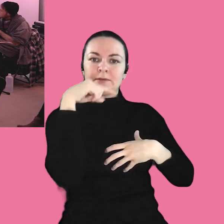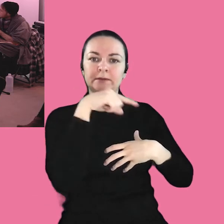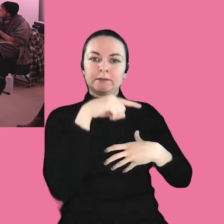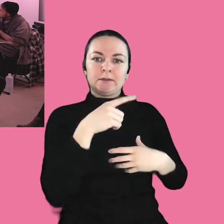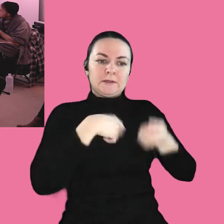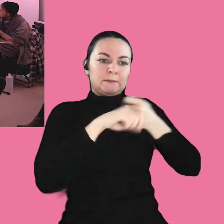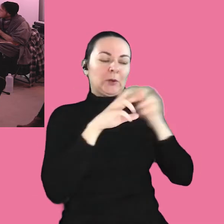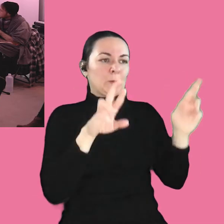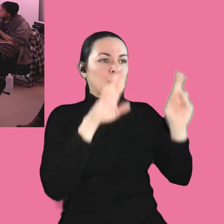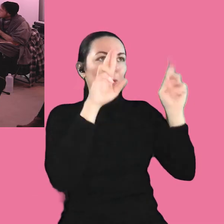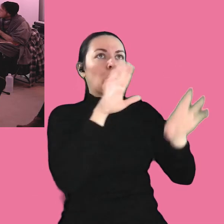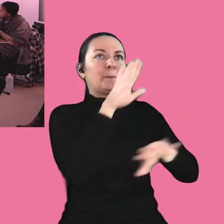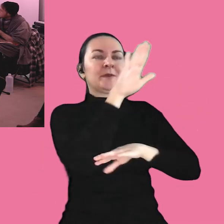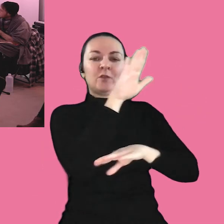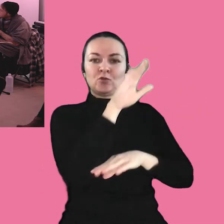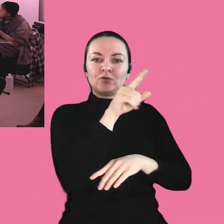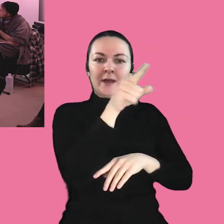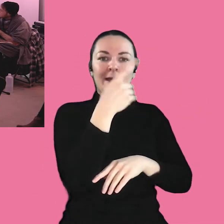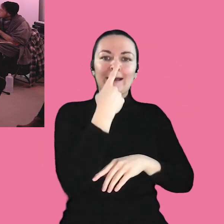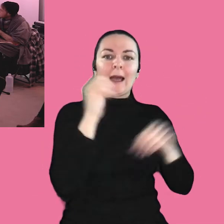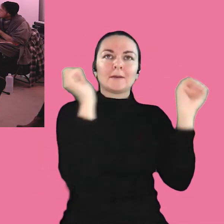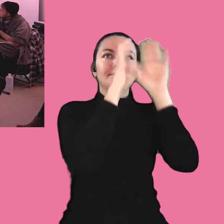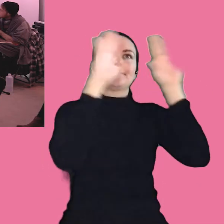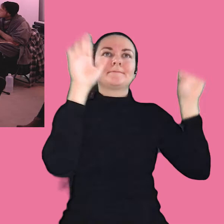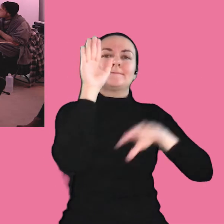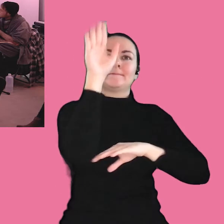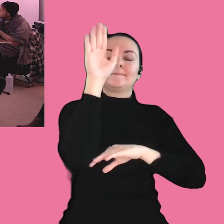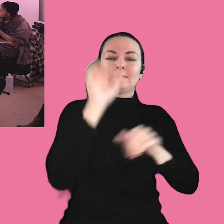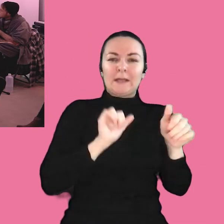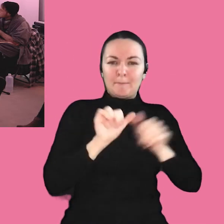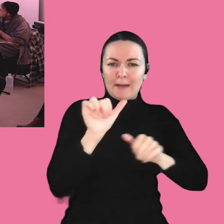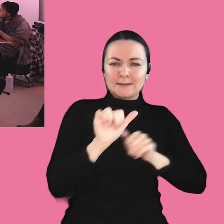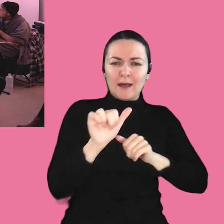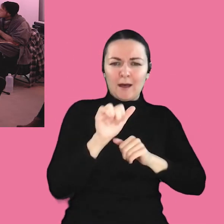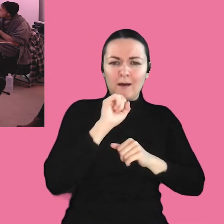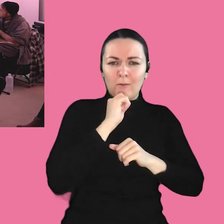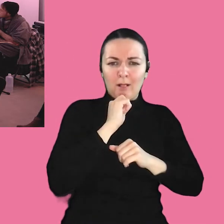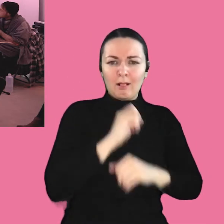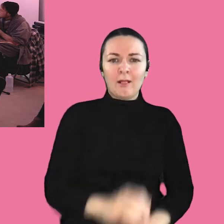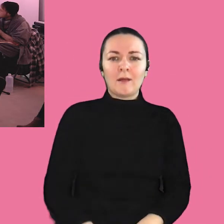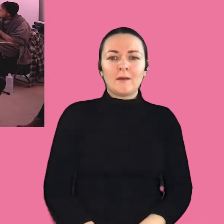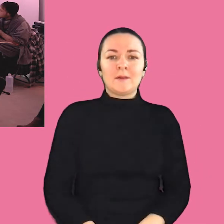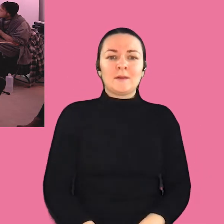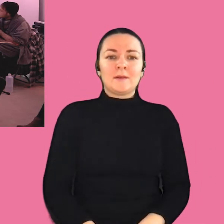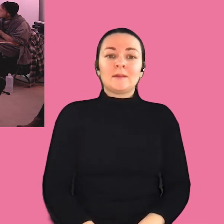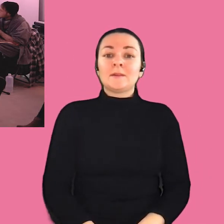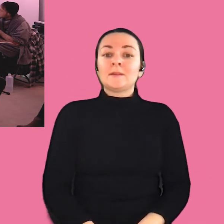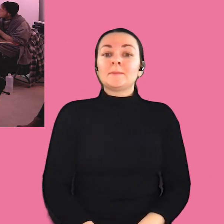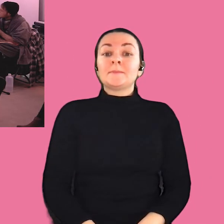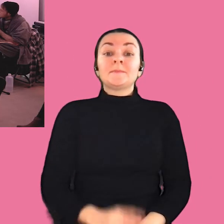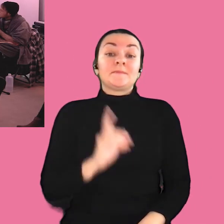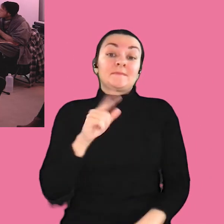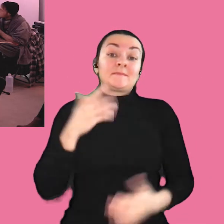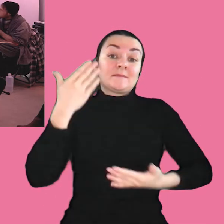that resilience to look at what are the hyper-local challenges and how to help them adapt.